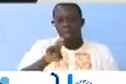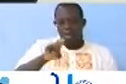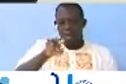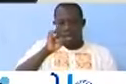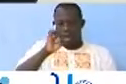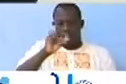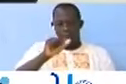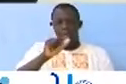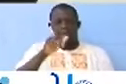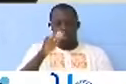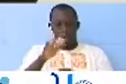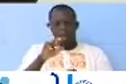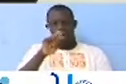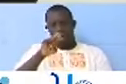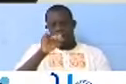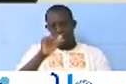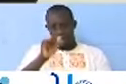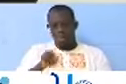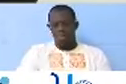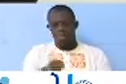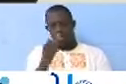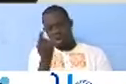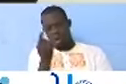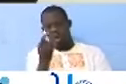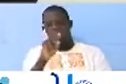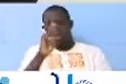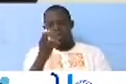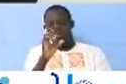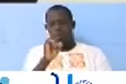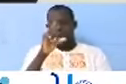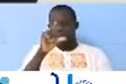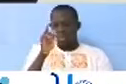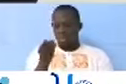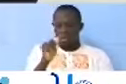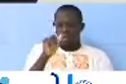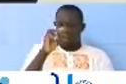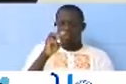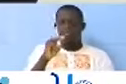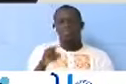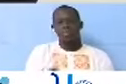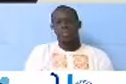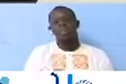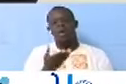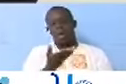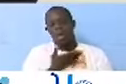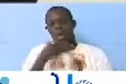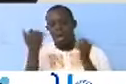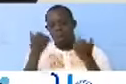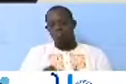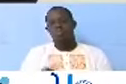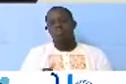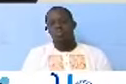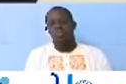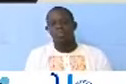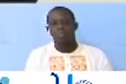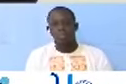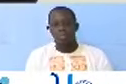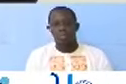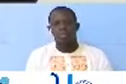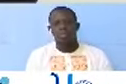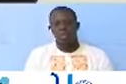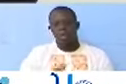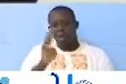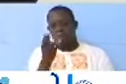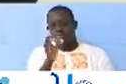one. Welcome is one. Okay, which happened first? You might follow it up. NIA tell it up for welcome.